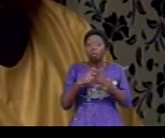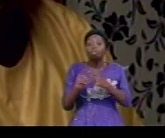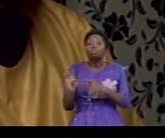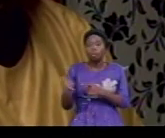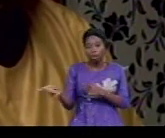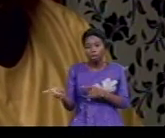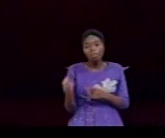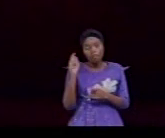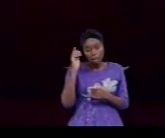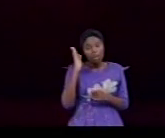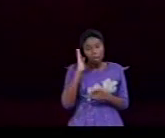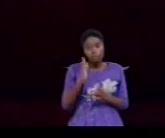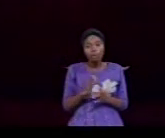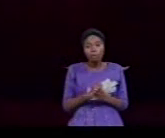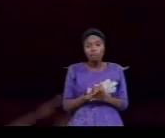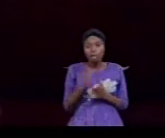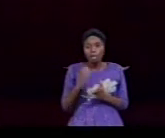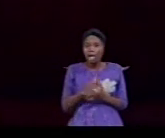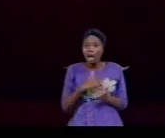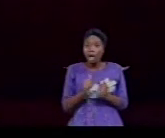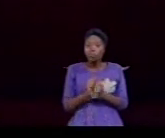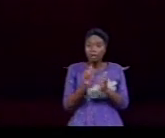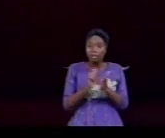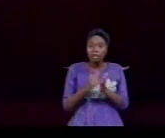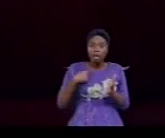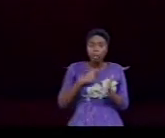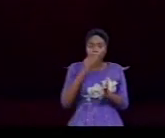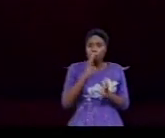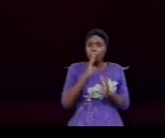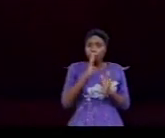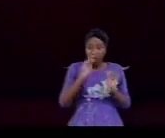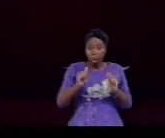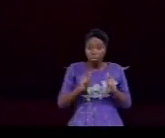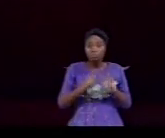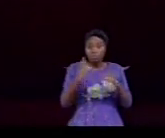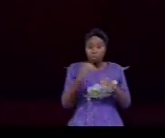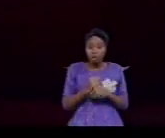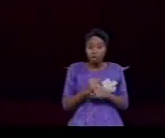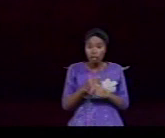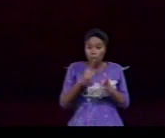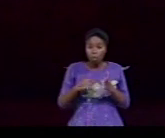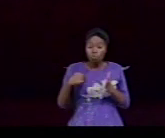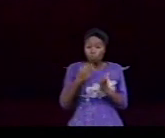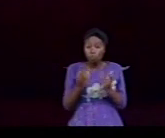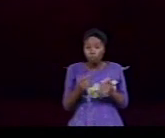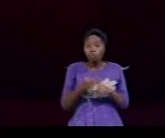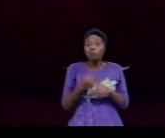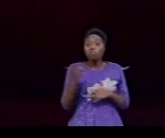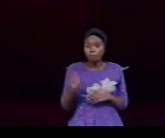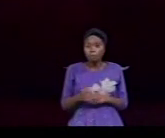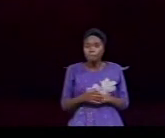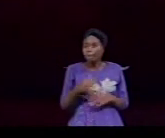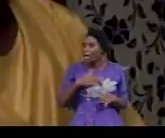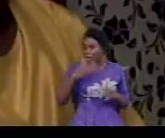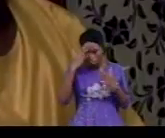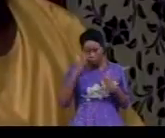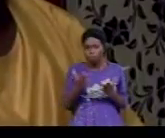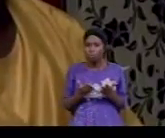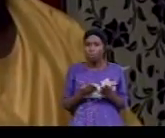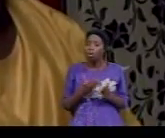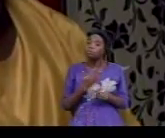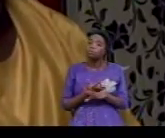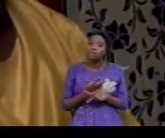afraid. And with that, we'll be able to get what we want from him. I don't know what to do again. Master, please help me.